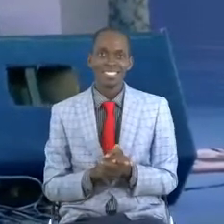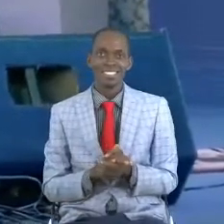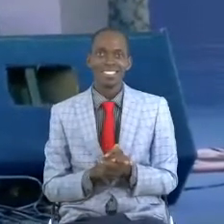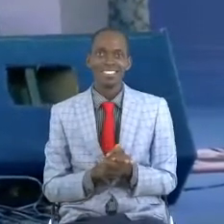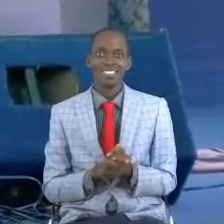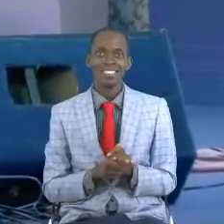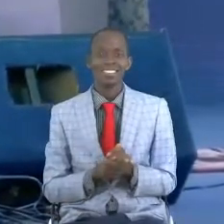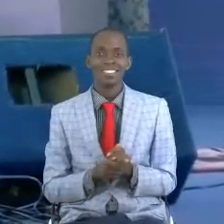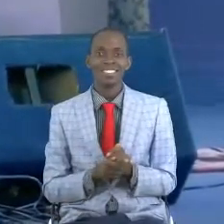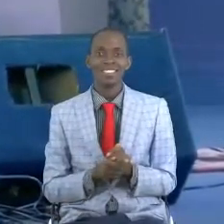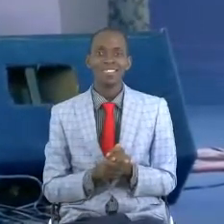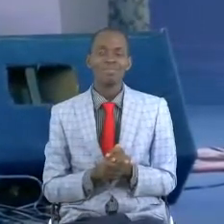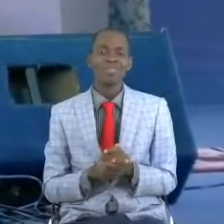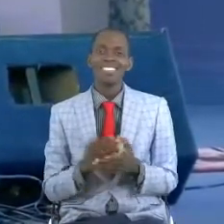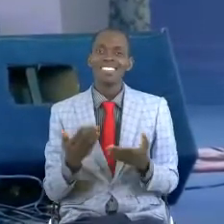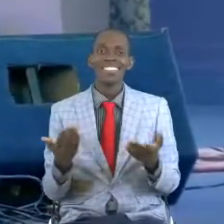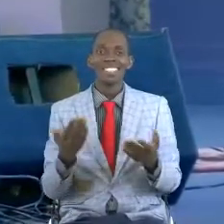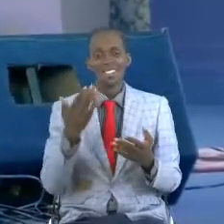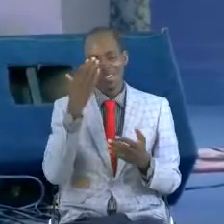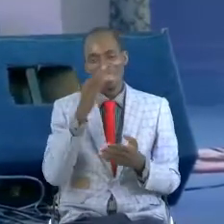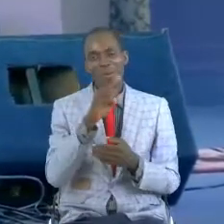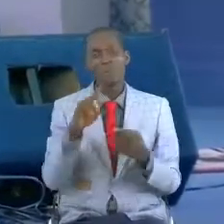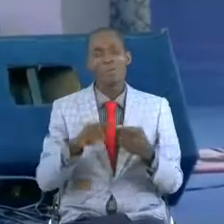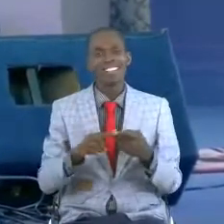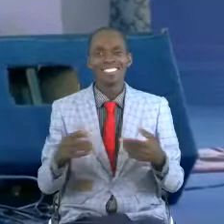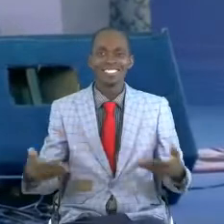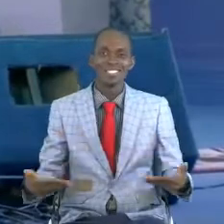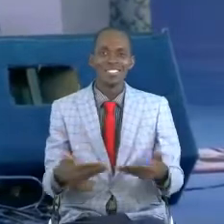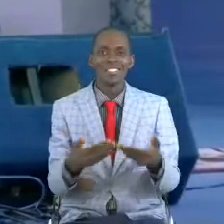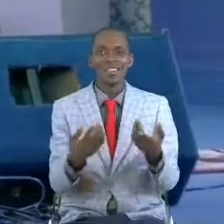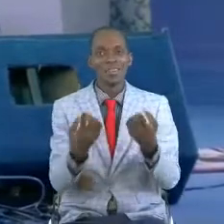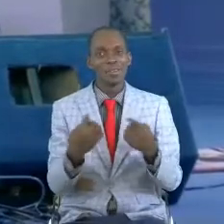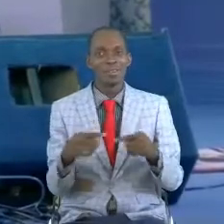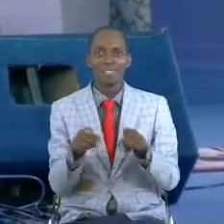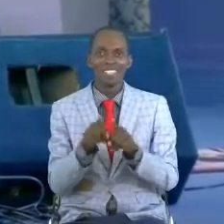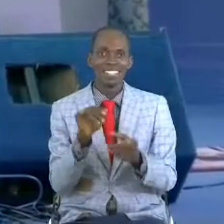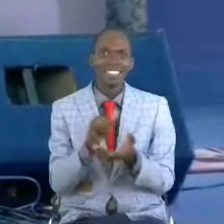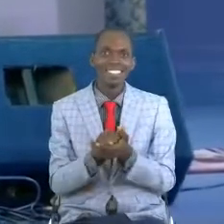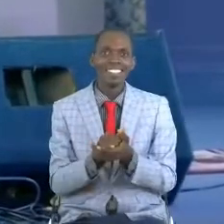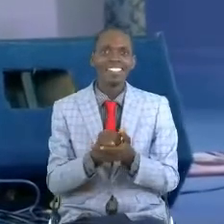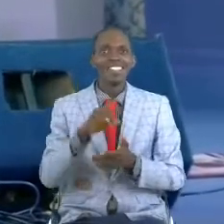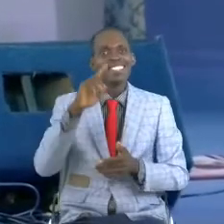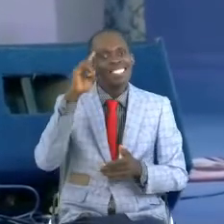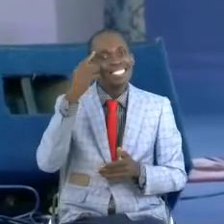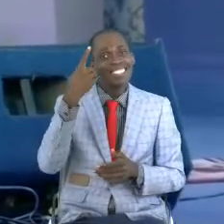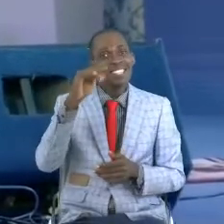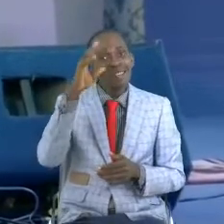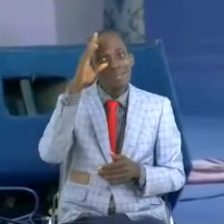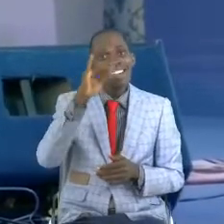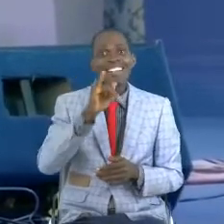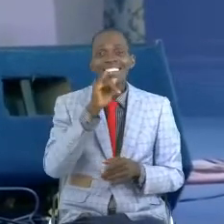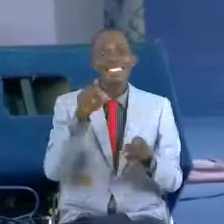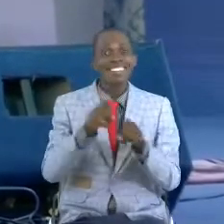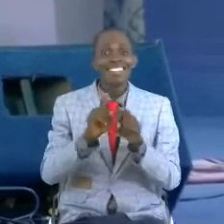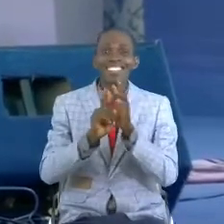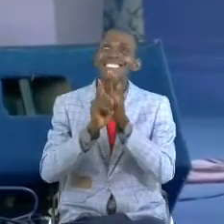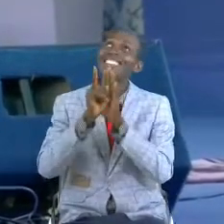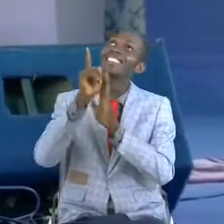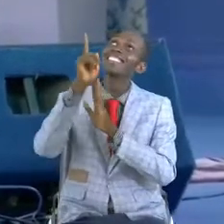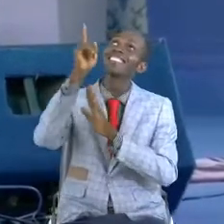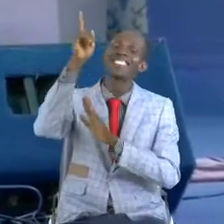You know, when the introduction comes like that, you think the man is as tall as the ceiling.